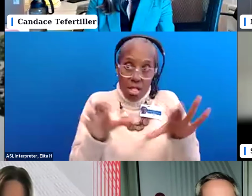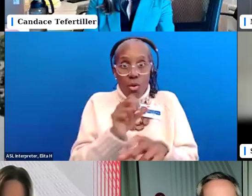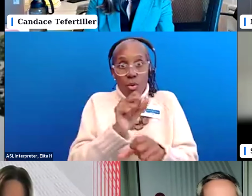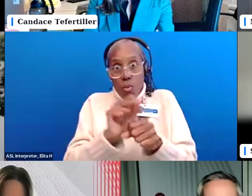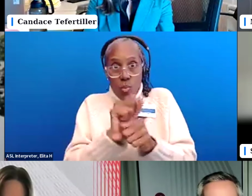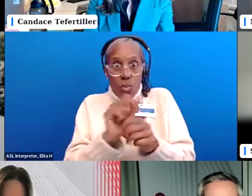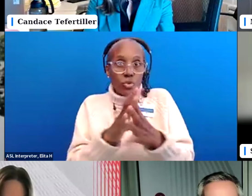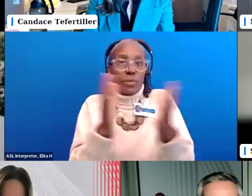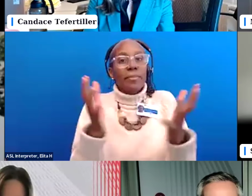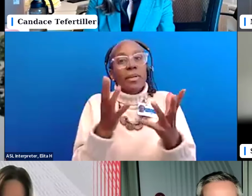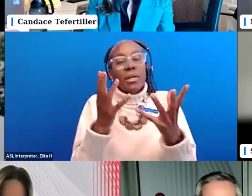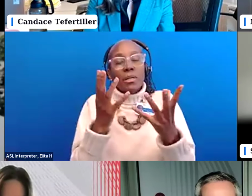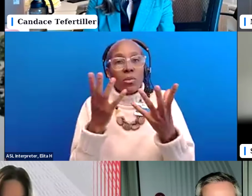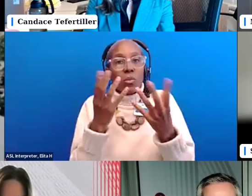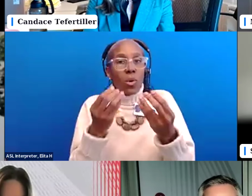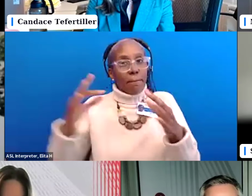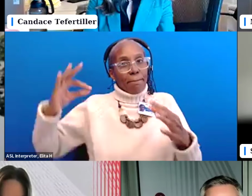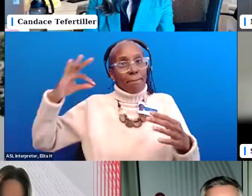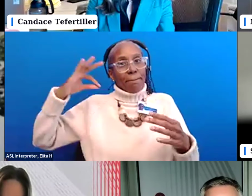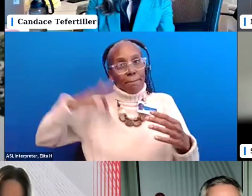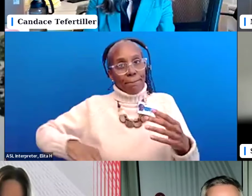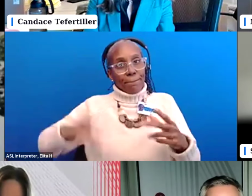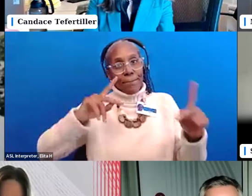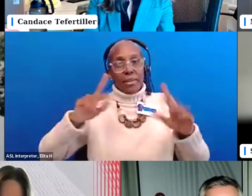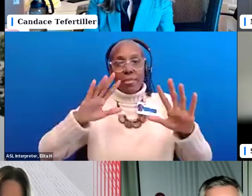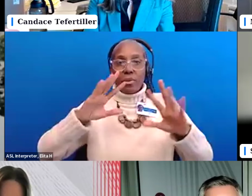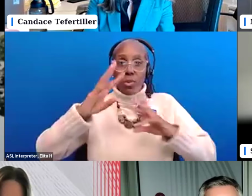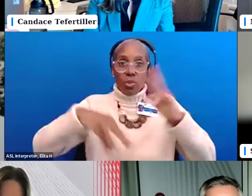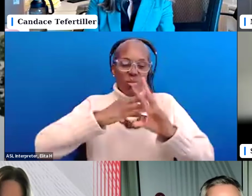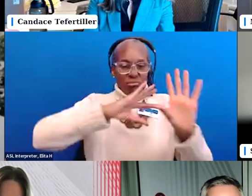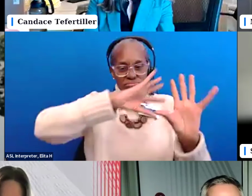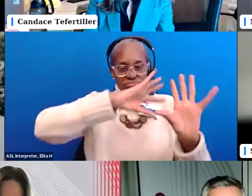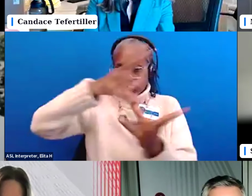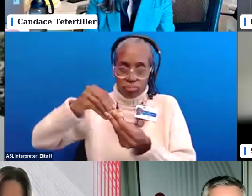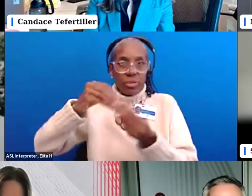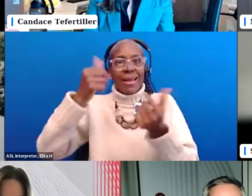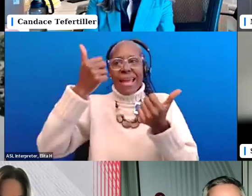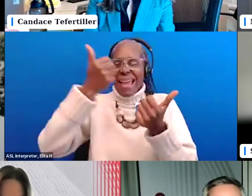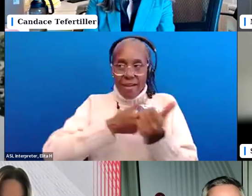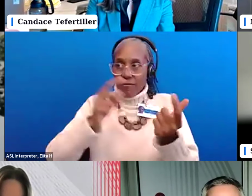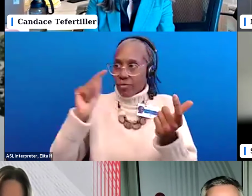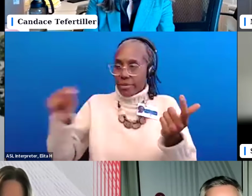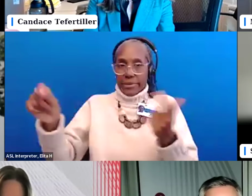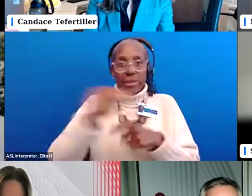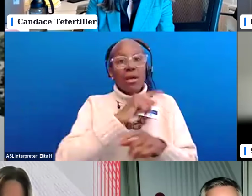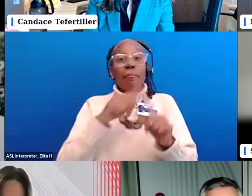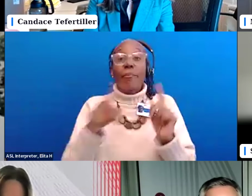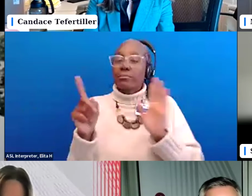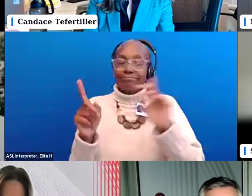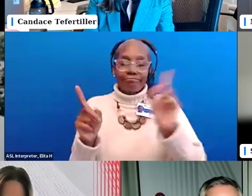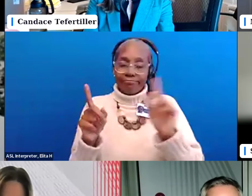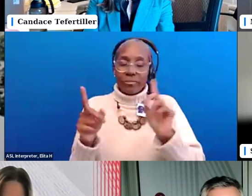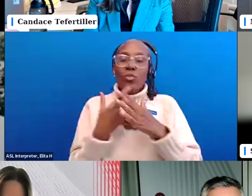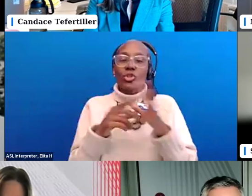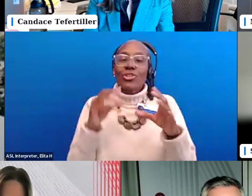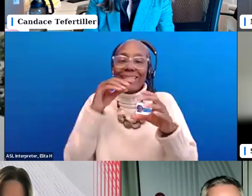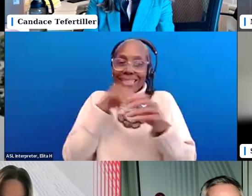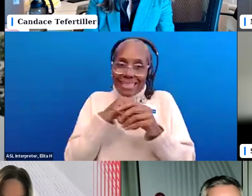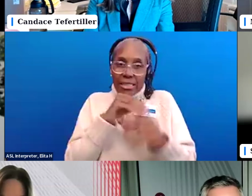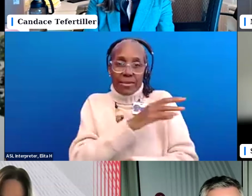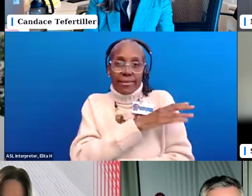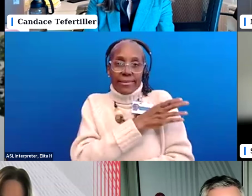it. We want it to benefit people around the world in every setting. But we're starting just in the clinic